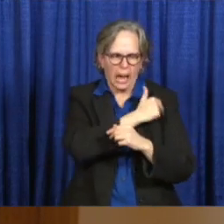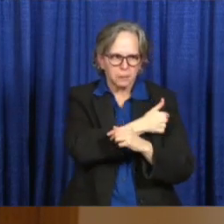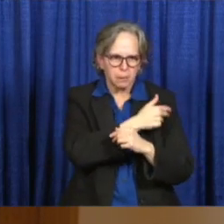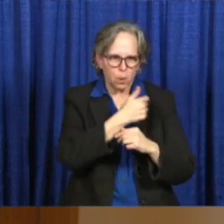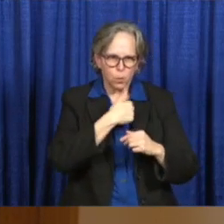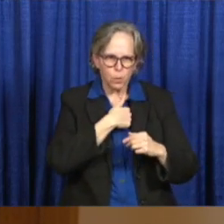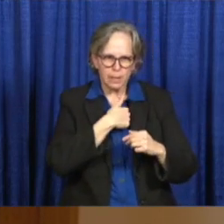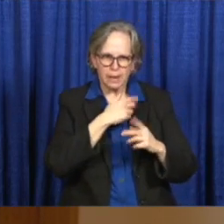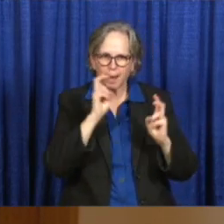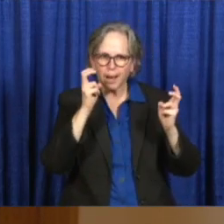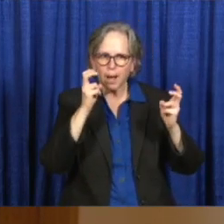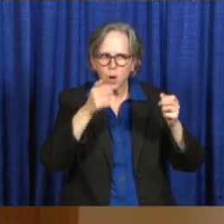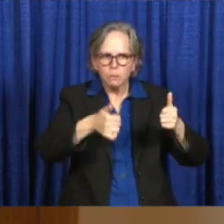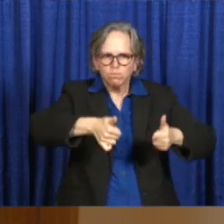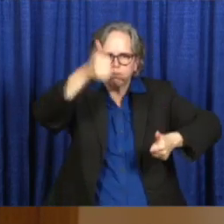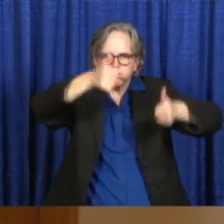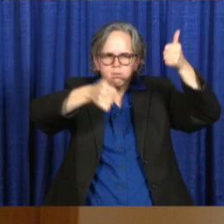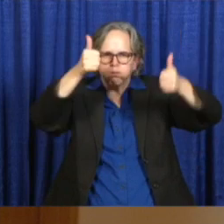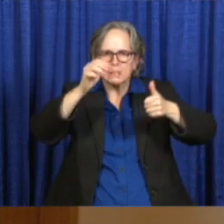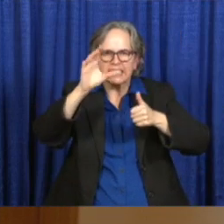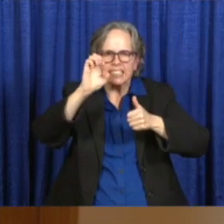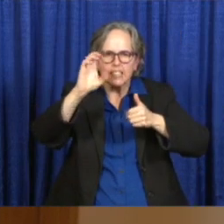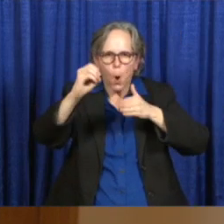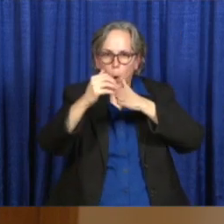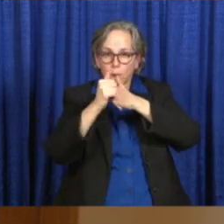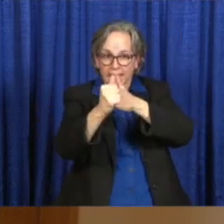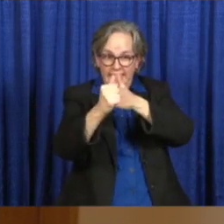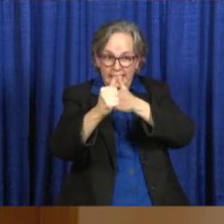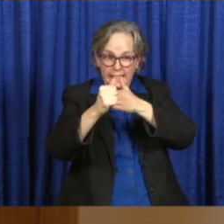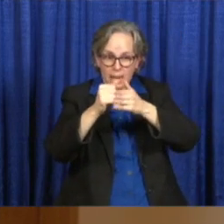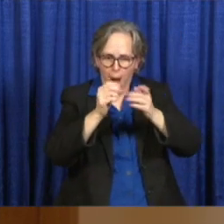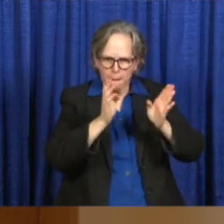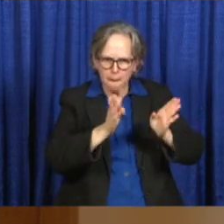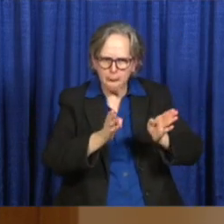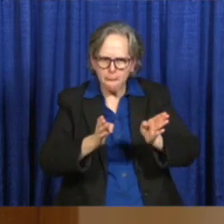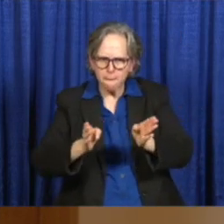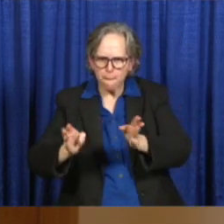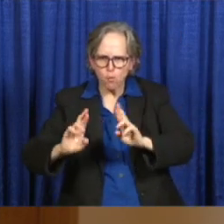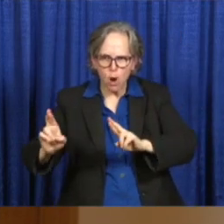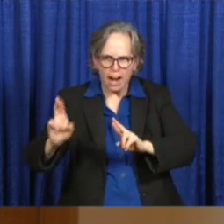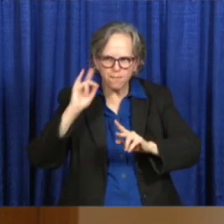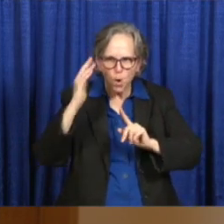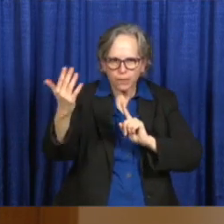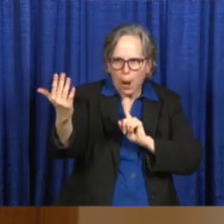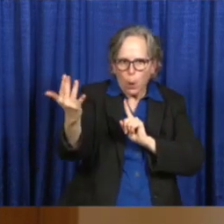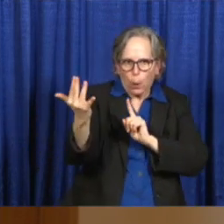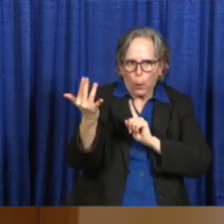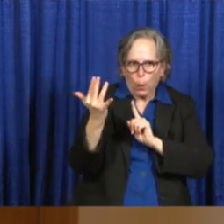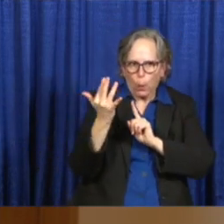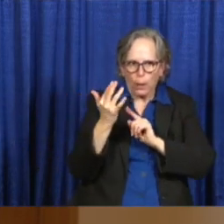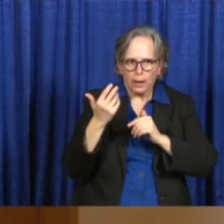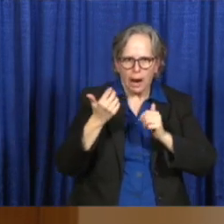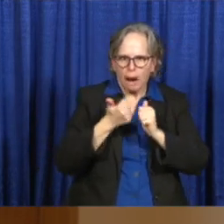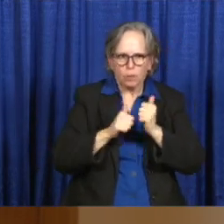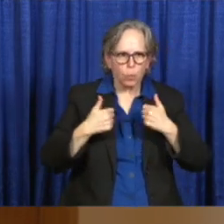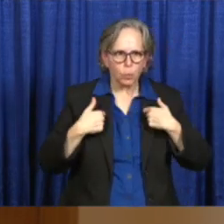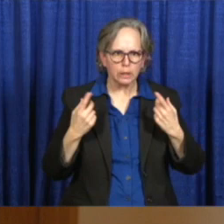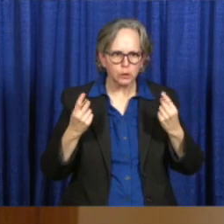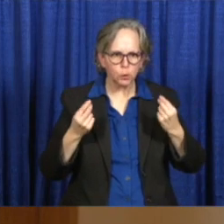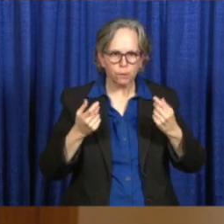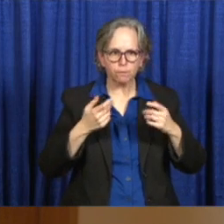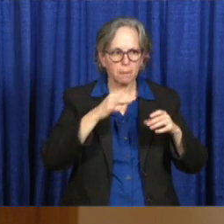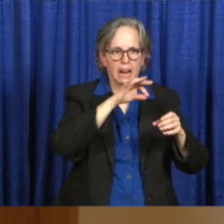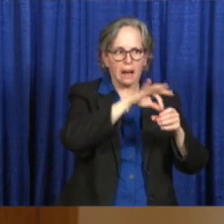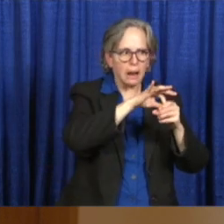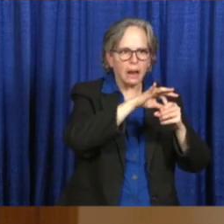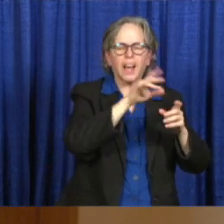CEOs, is getting the hospitals ready. And so everything we've done from the elective, getting rid of most